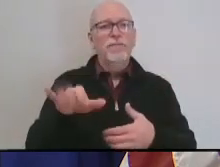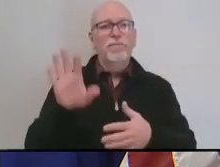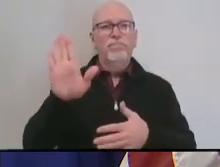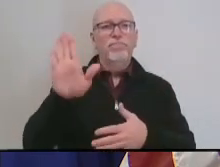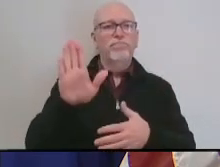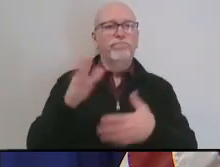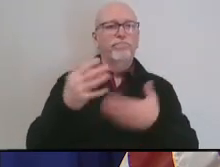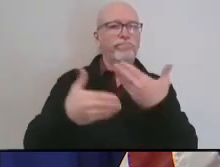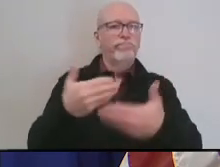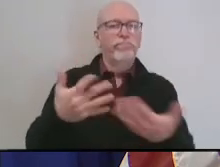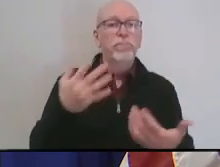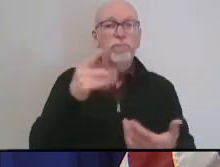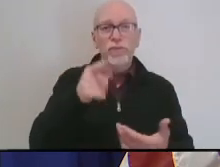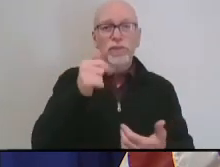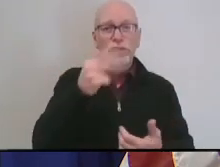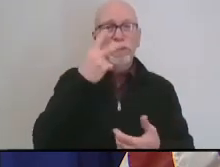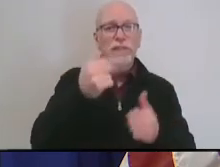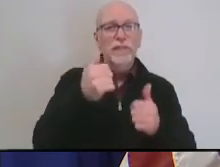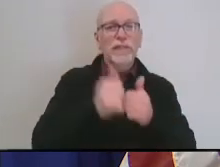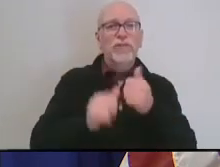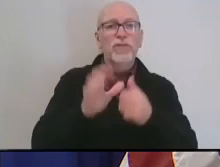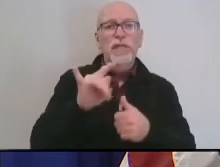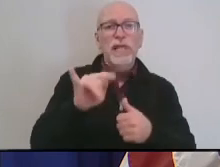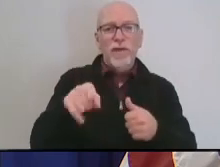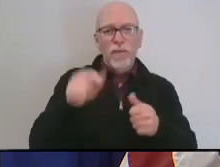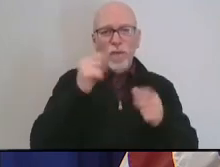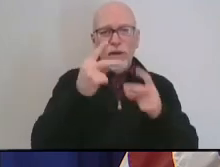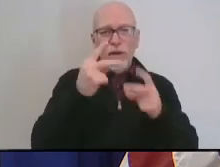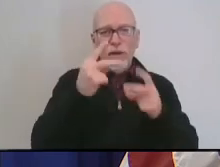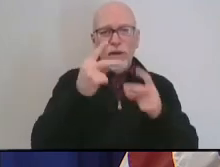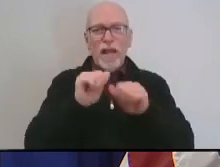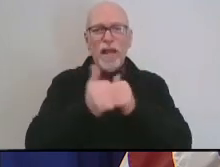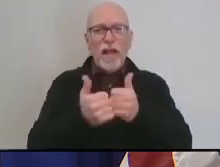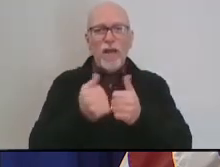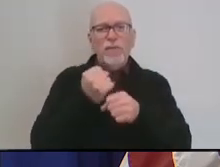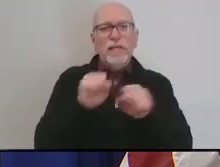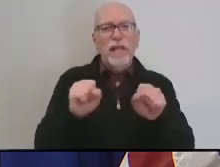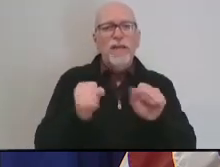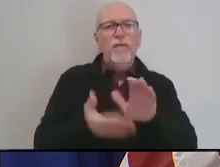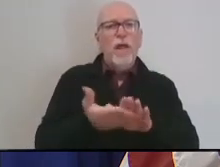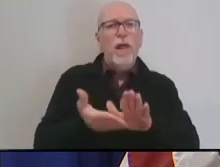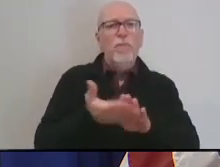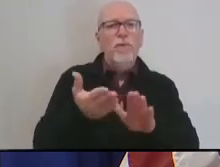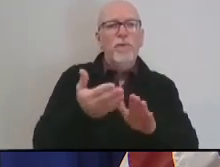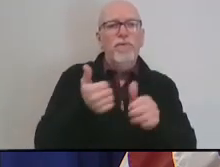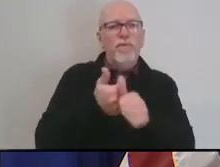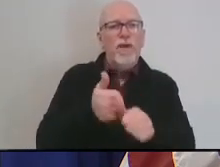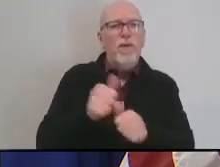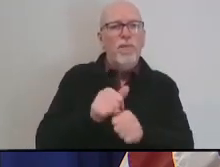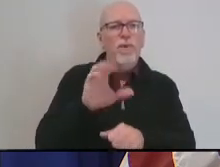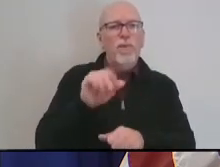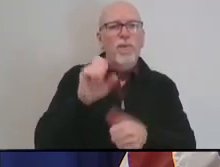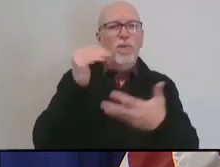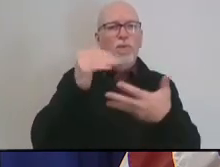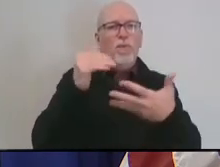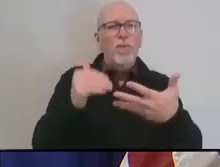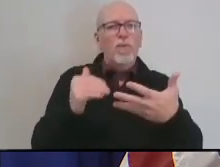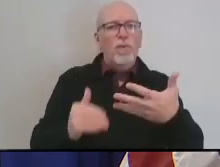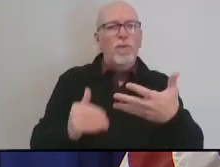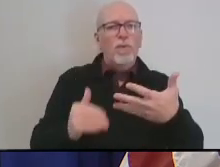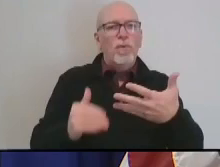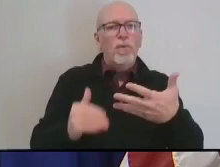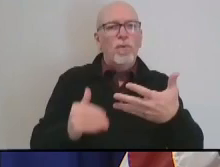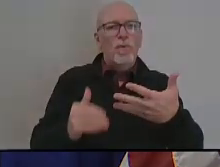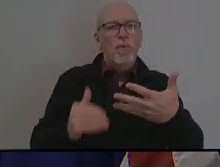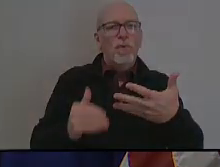you see different counties figuring out ways to safely operate. That's what these recommendations and these policies are all